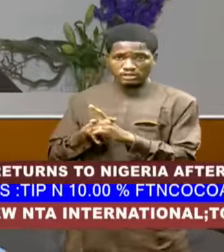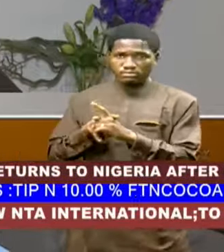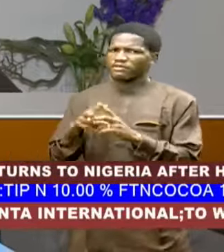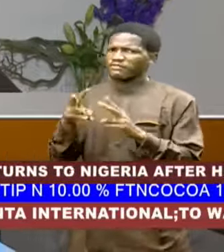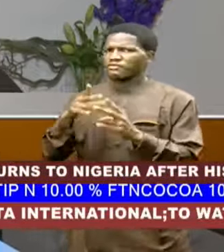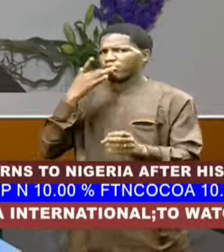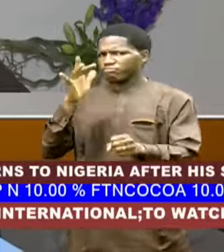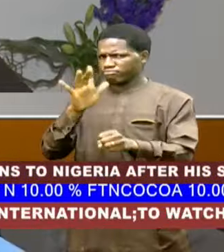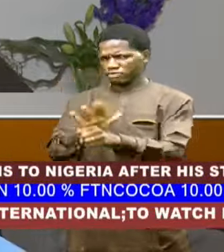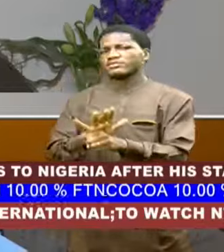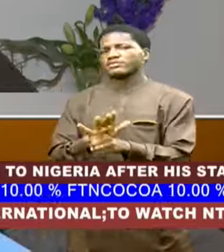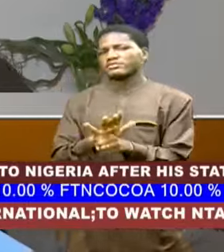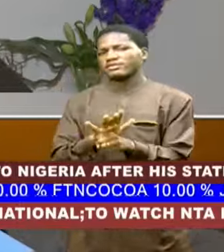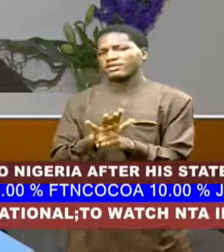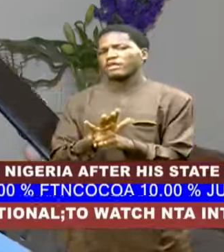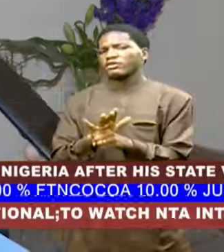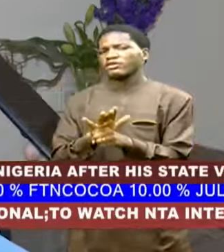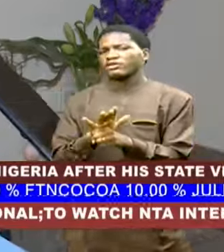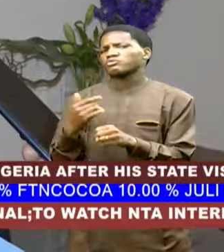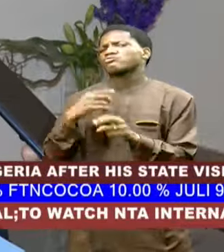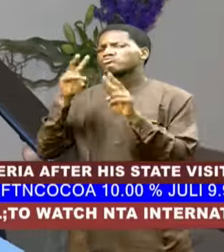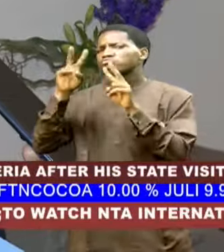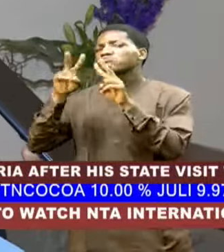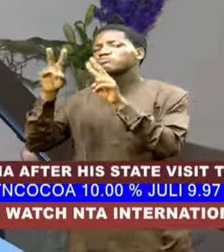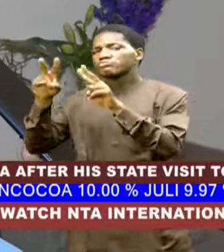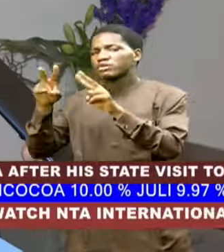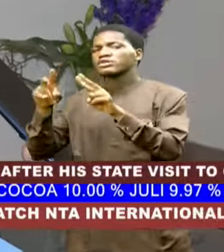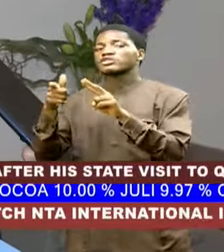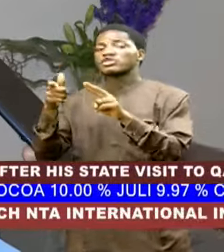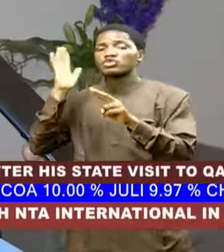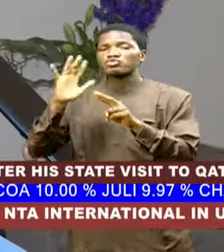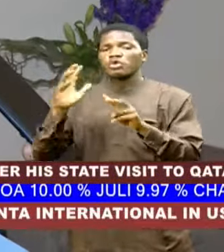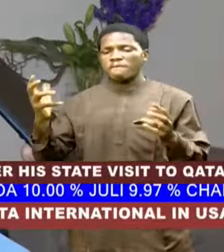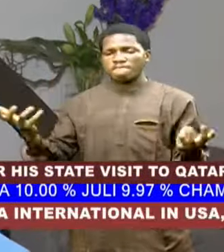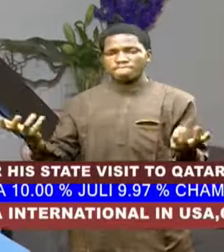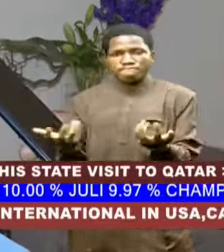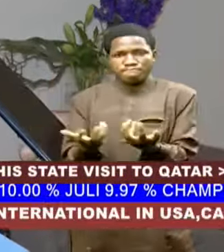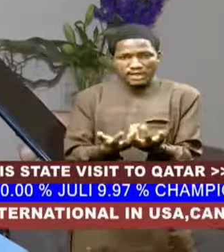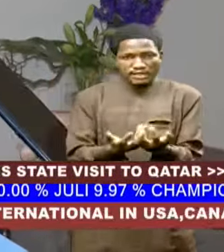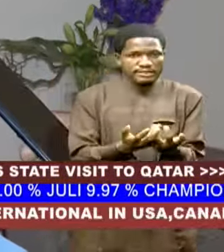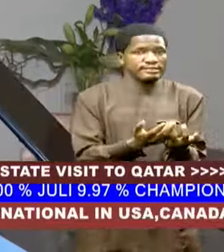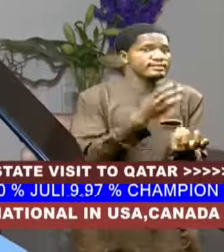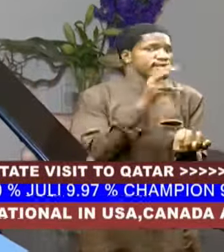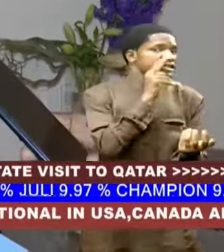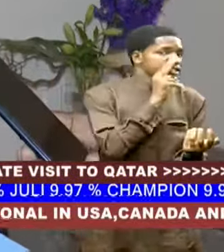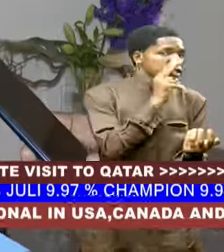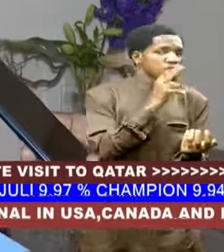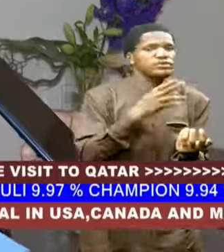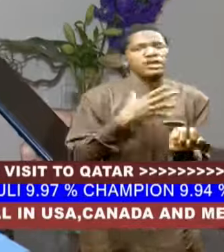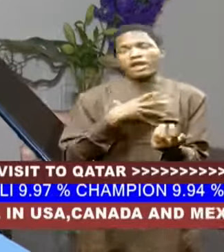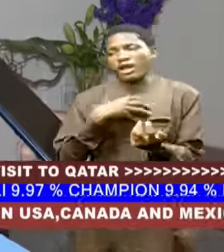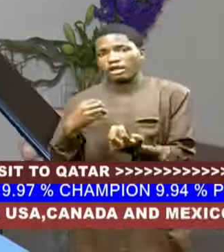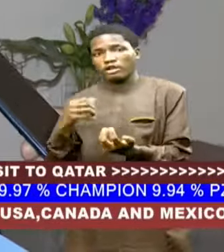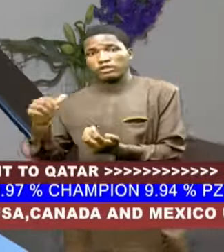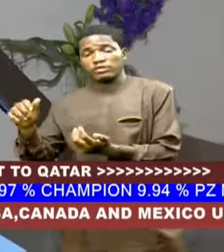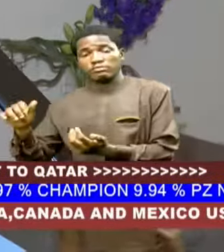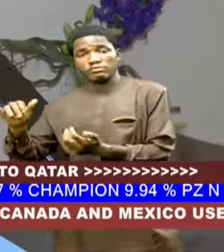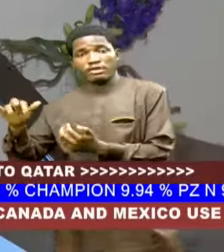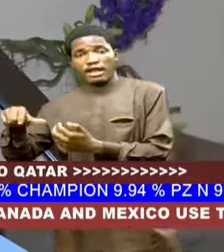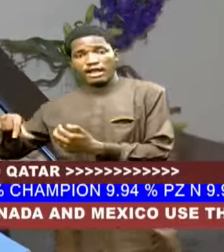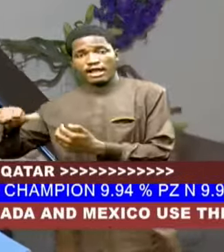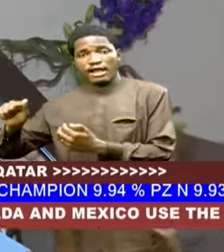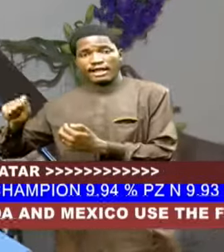prospect of matching successfully the Nigerian entrepreneurs seeking investment and